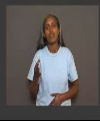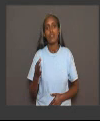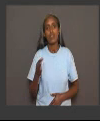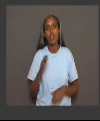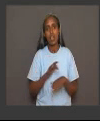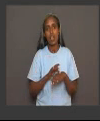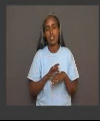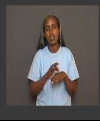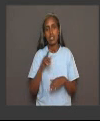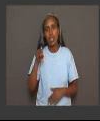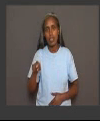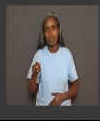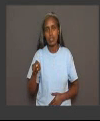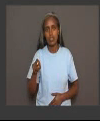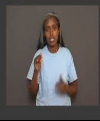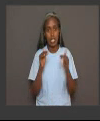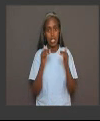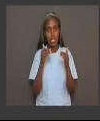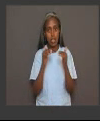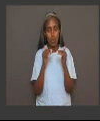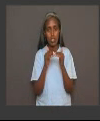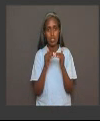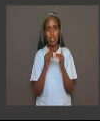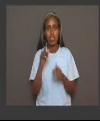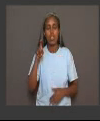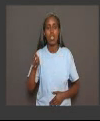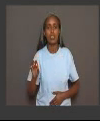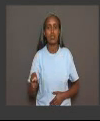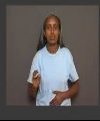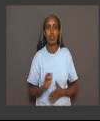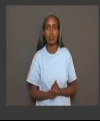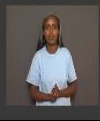at x equals x naught.